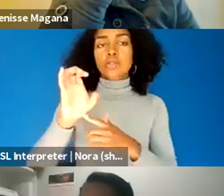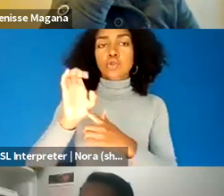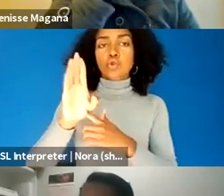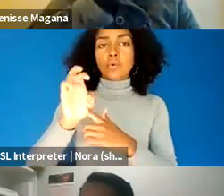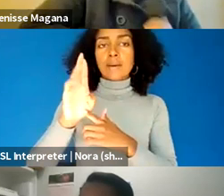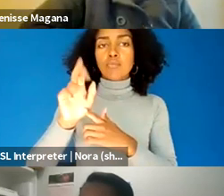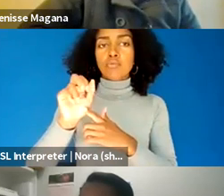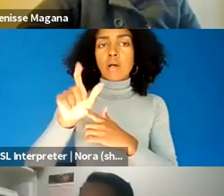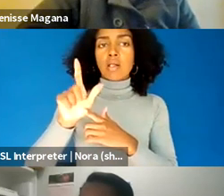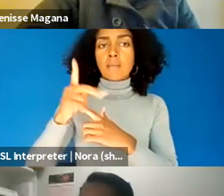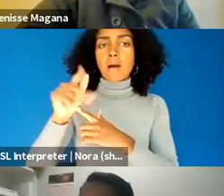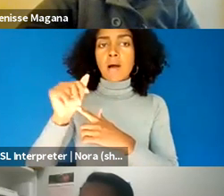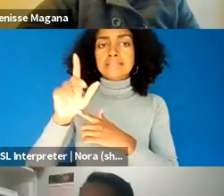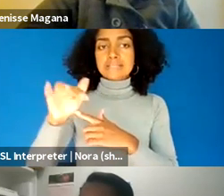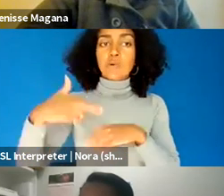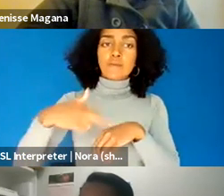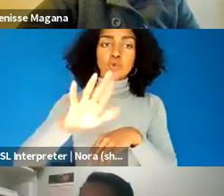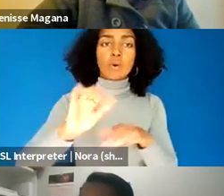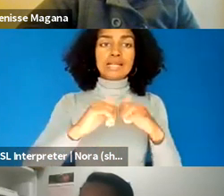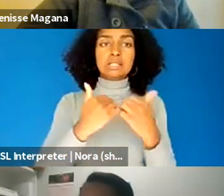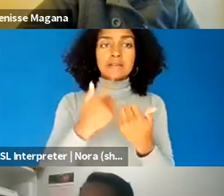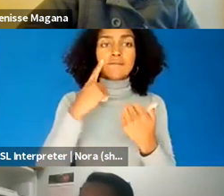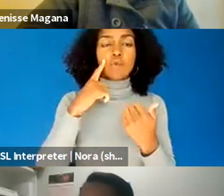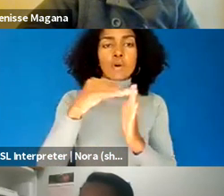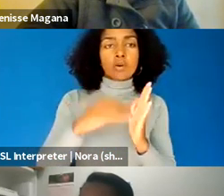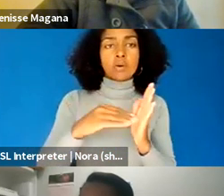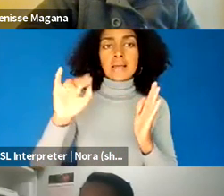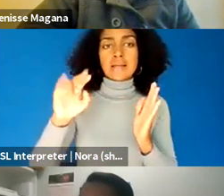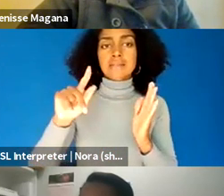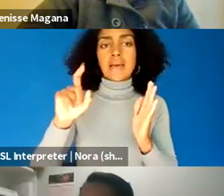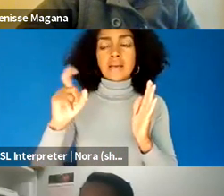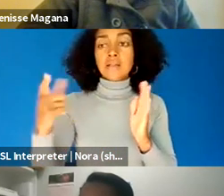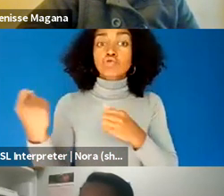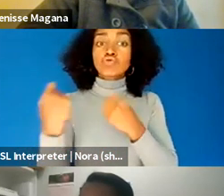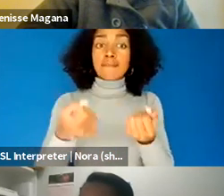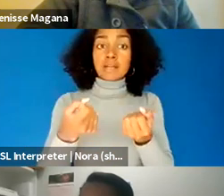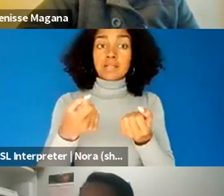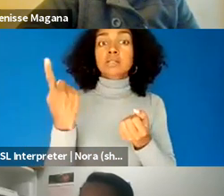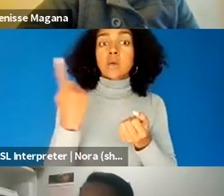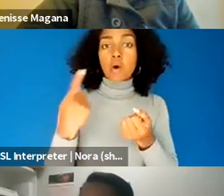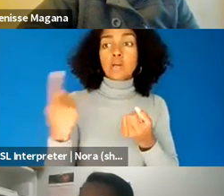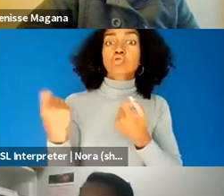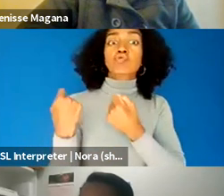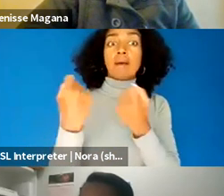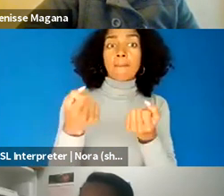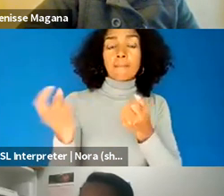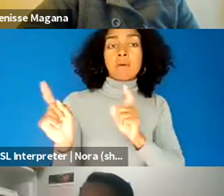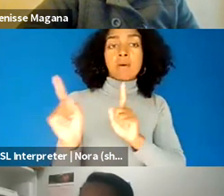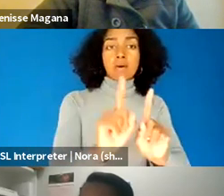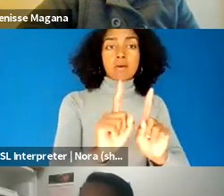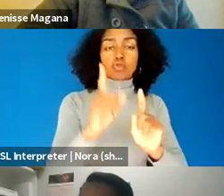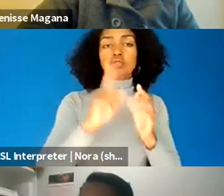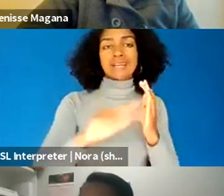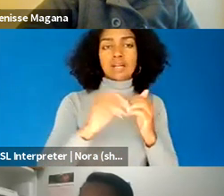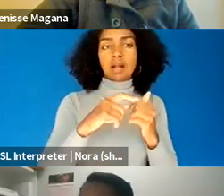agency for an intake. They are driven by someone who helps them check in with reception and will not leave their side. The